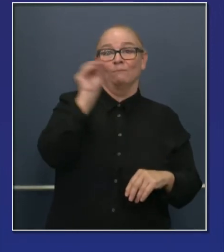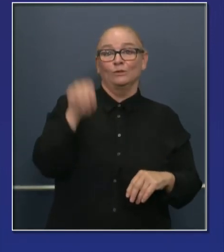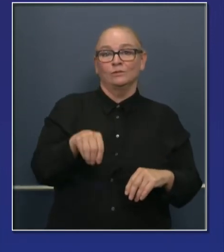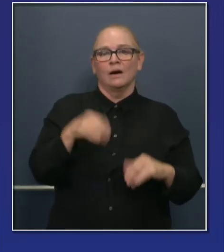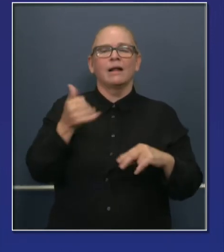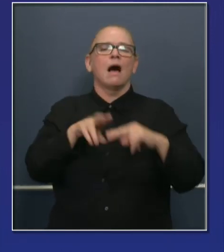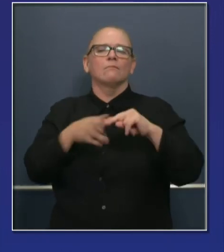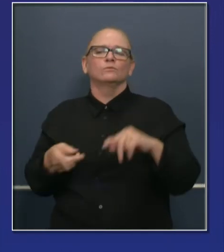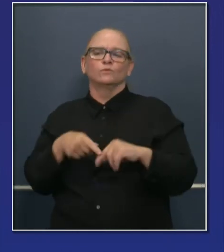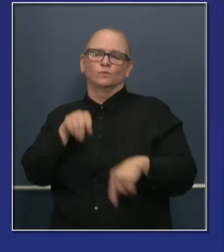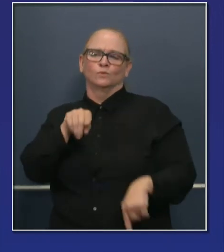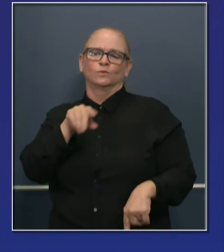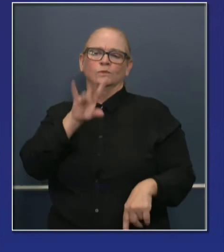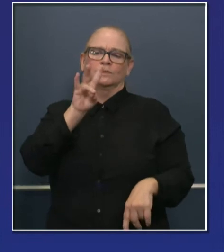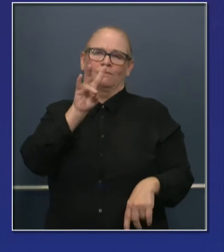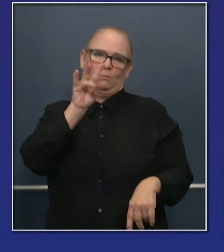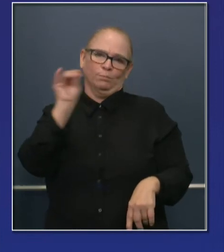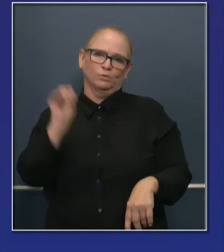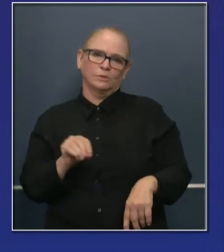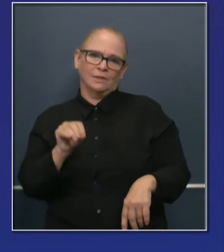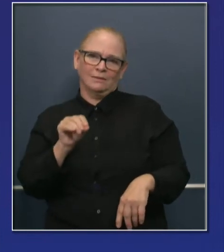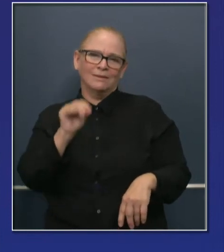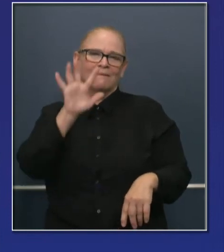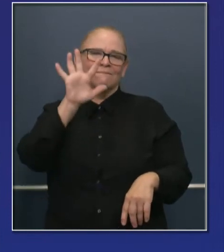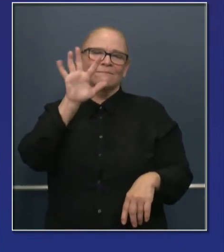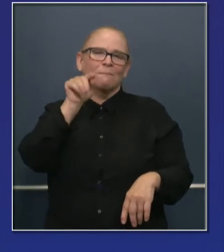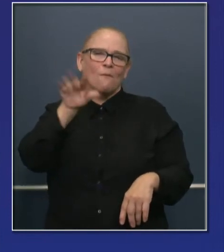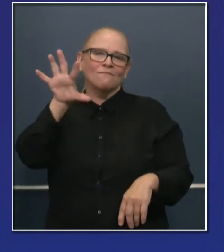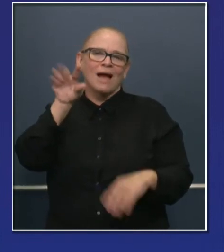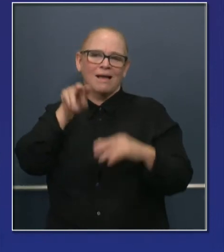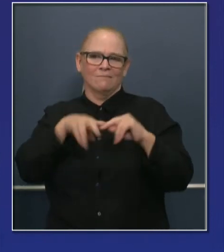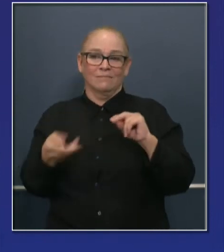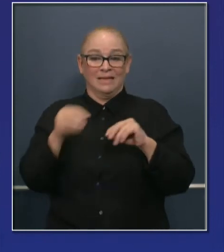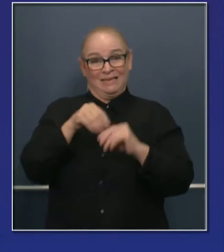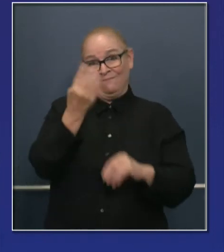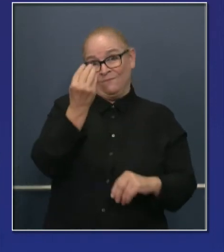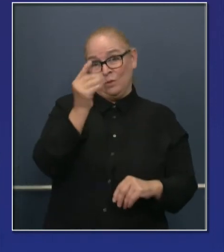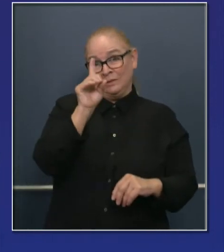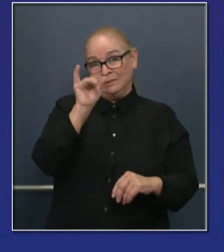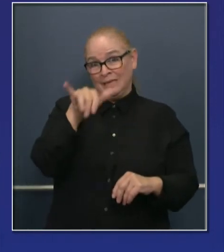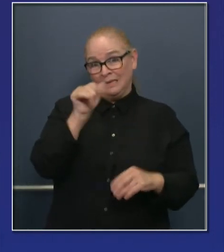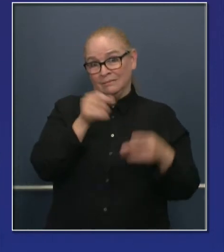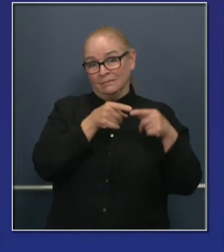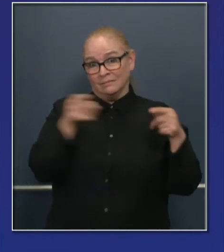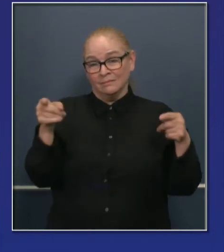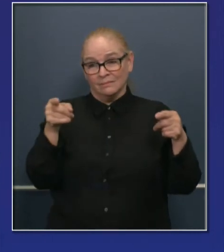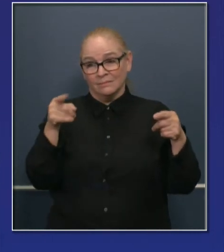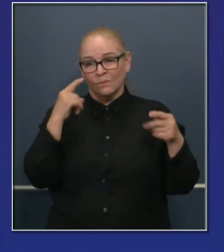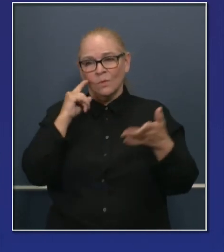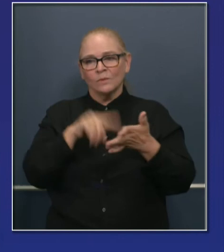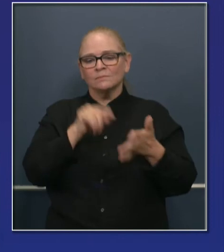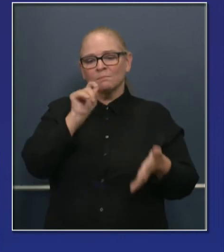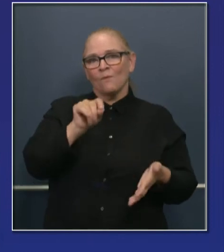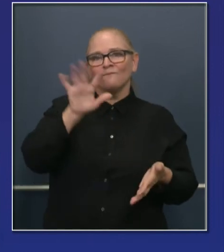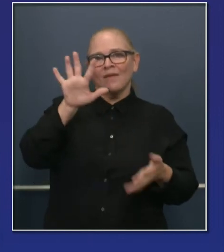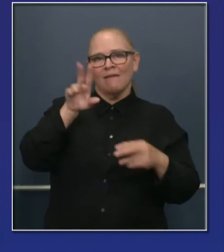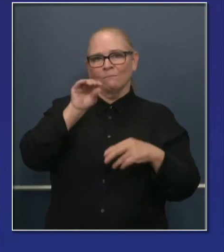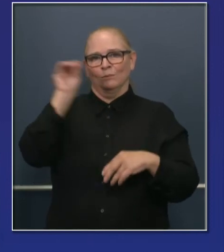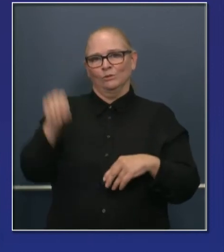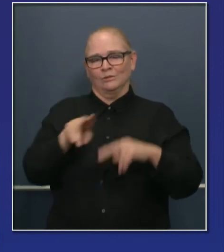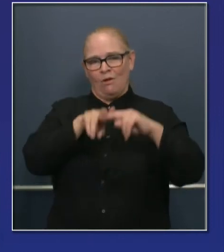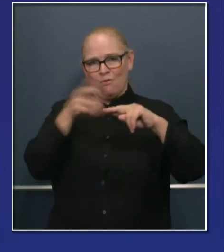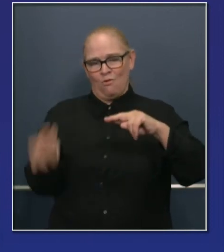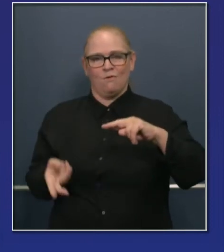period shows that 7.5% number that we presented to you on multiple occasions, now